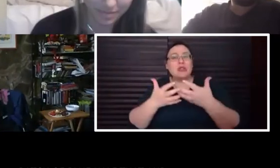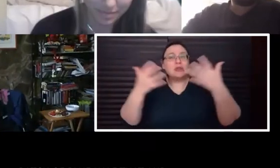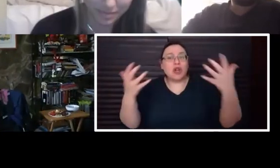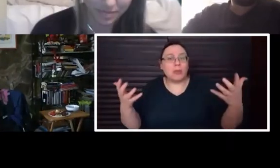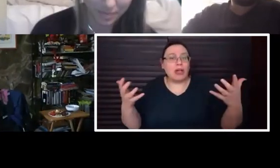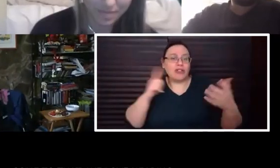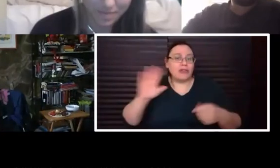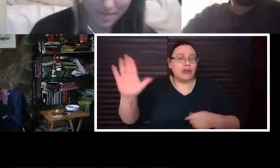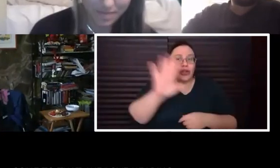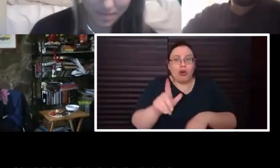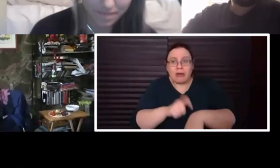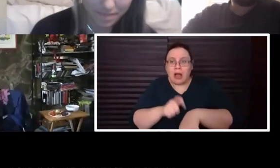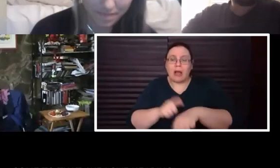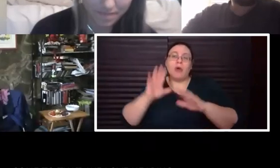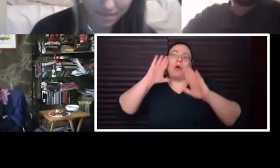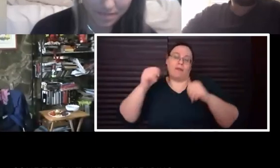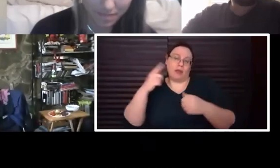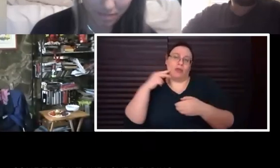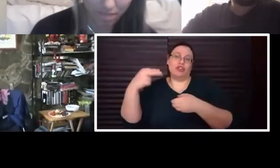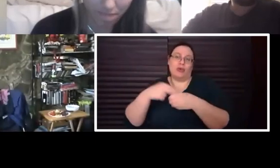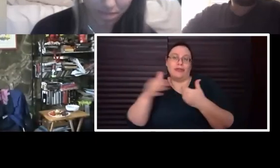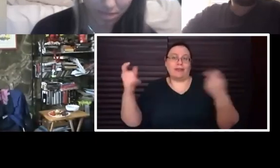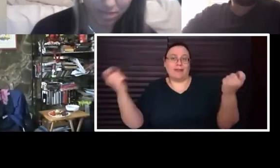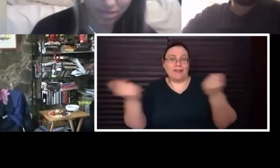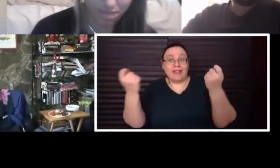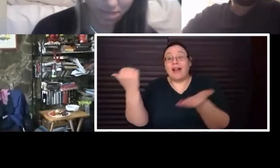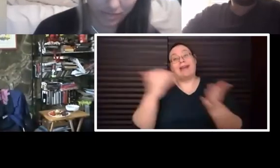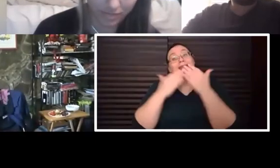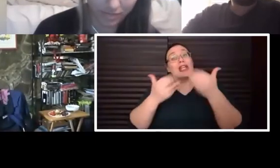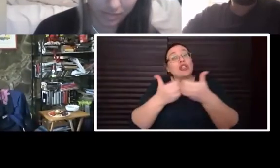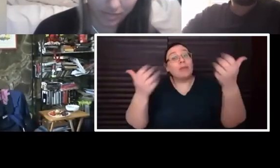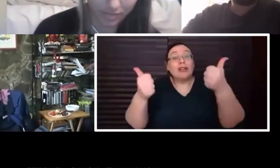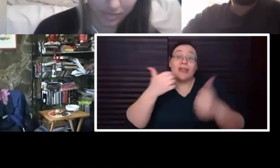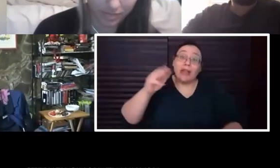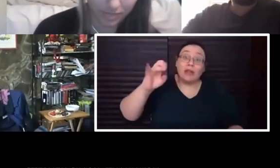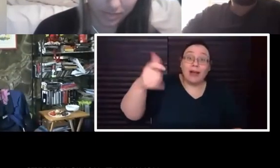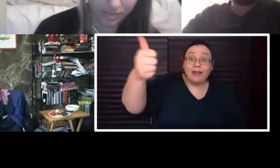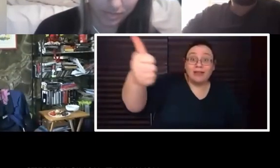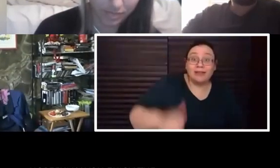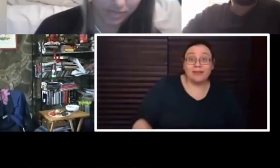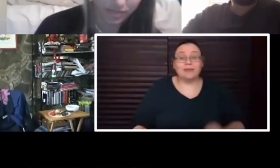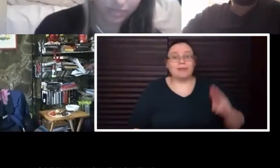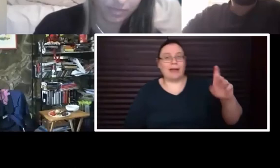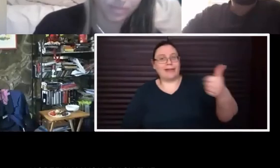Thank you so much for your time. Hopefully you will join the rest of the festival. And again, thank you all so much.